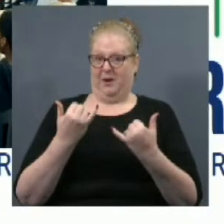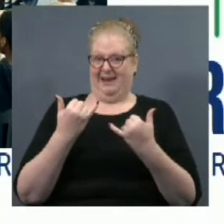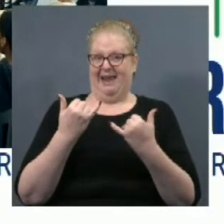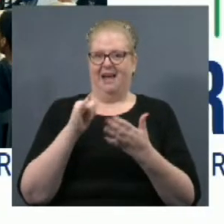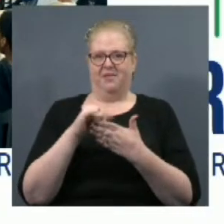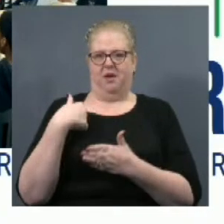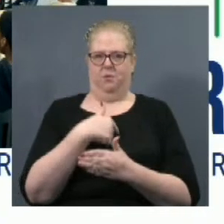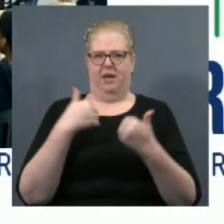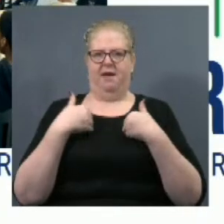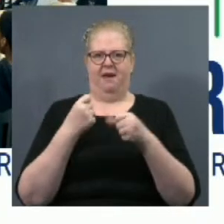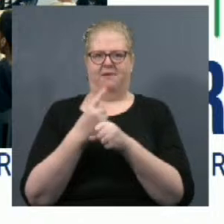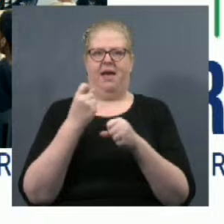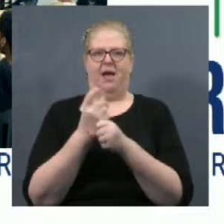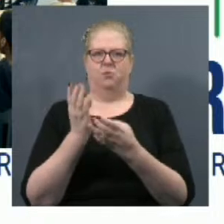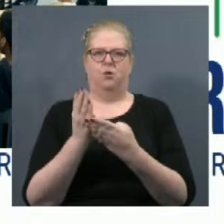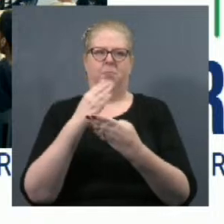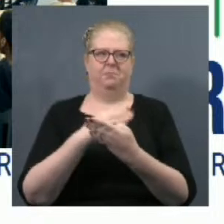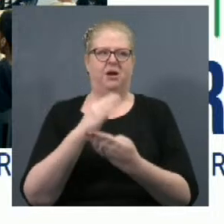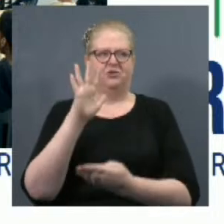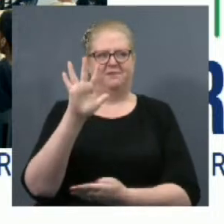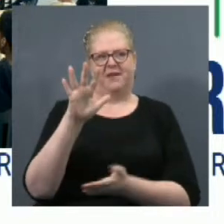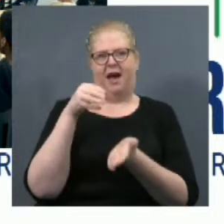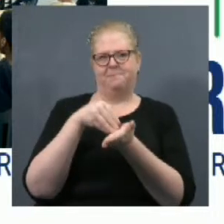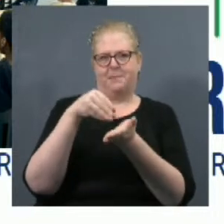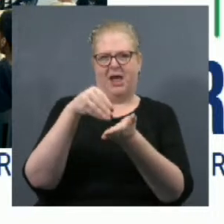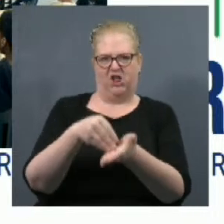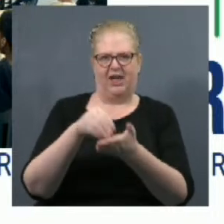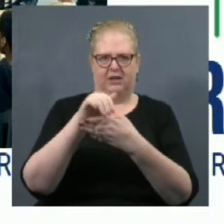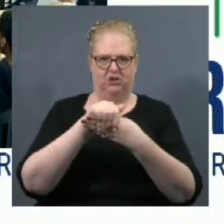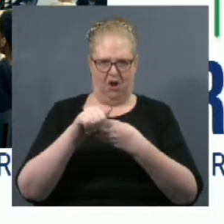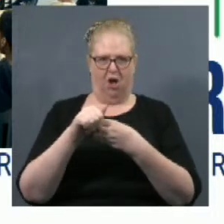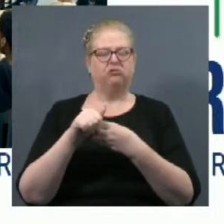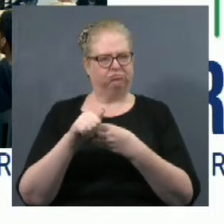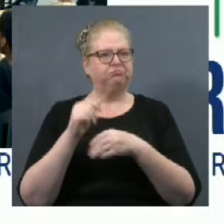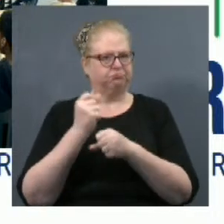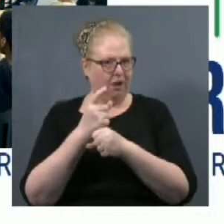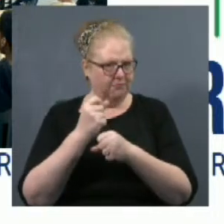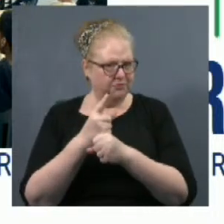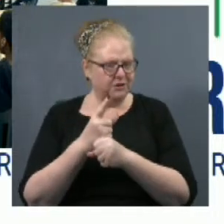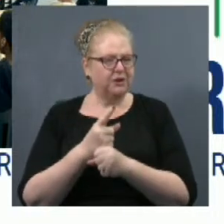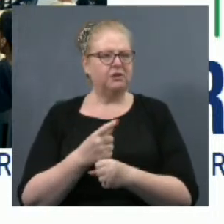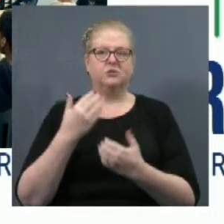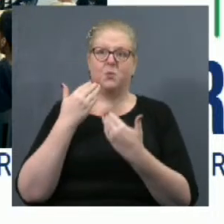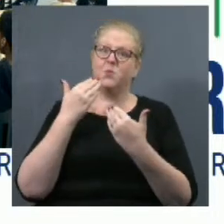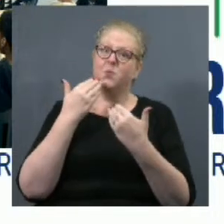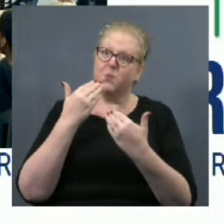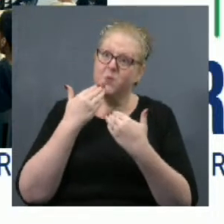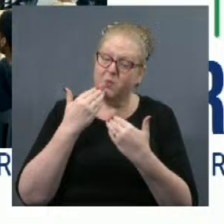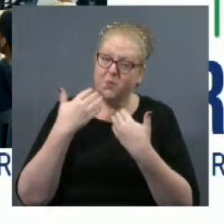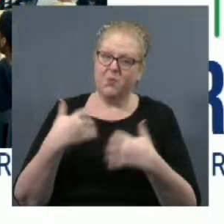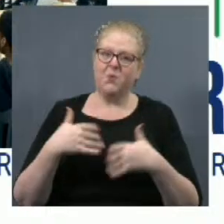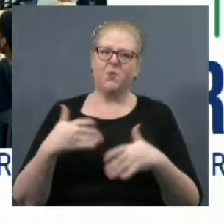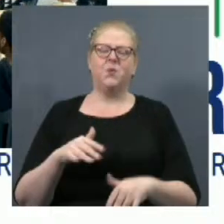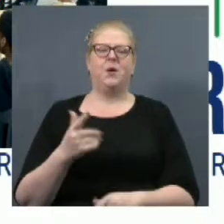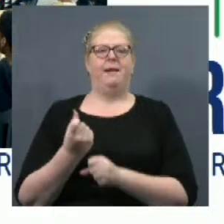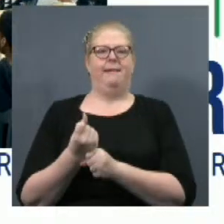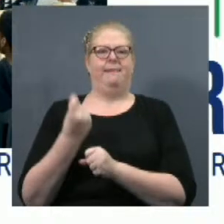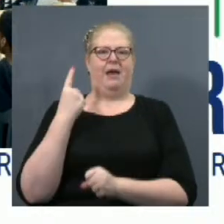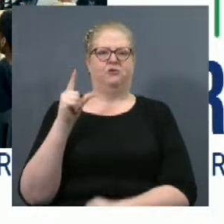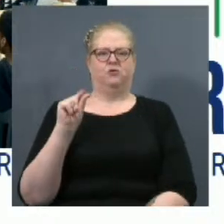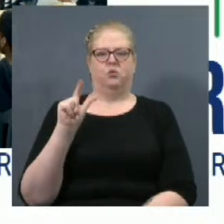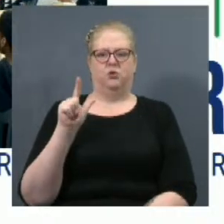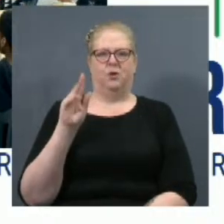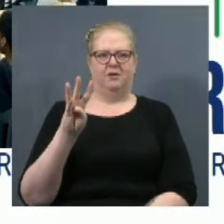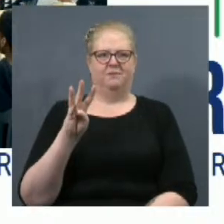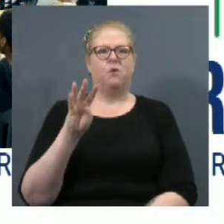annual budget of about $5 million every year. And so we are definitely thankful for that. Last year in 2024, it supported more